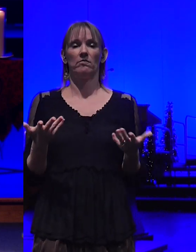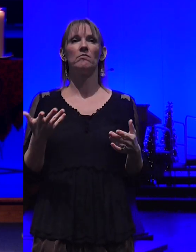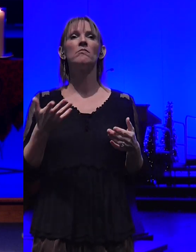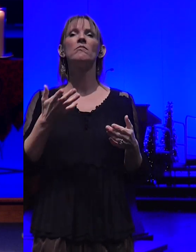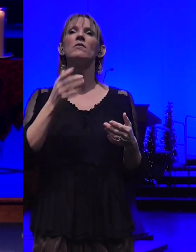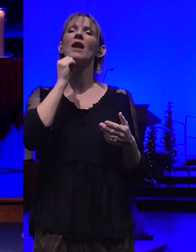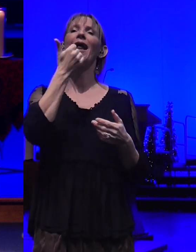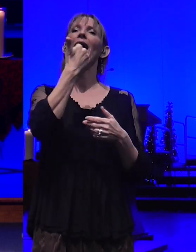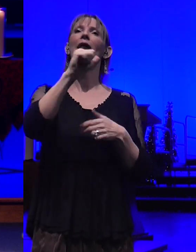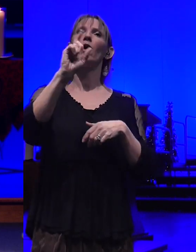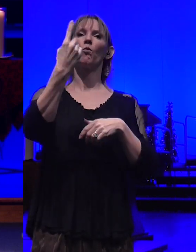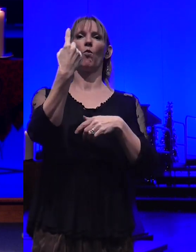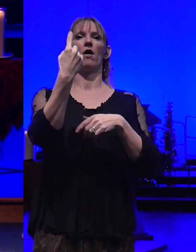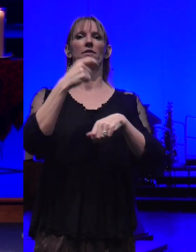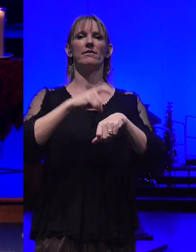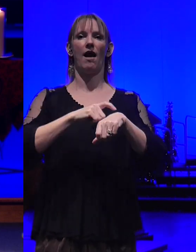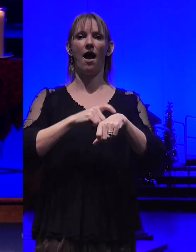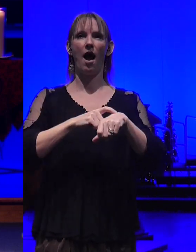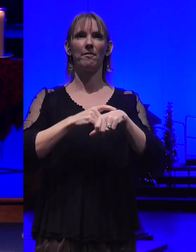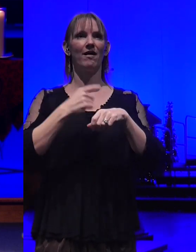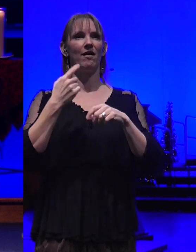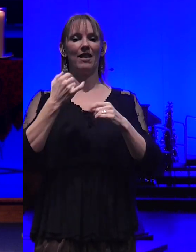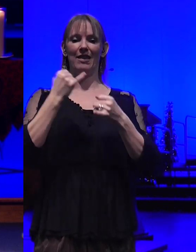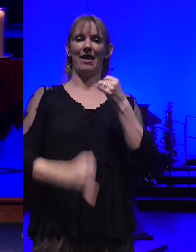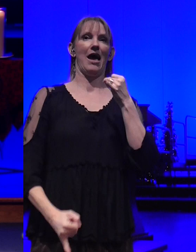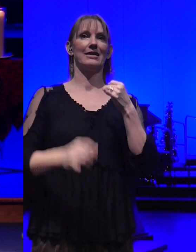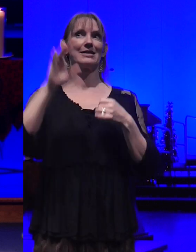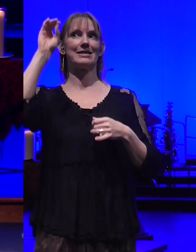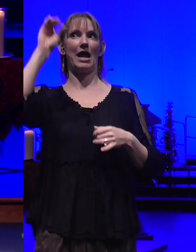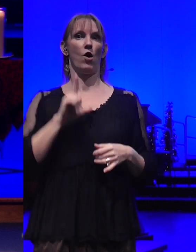not like there's this ultimate final download and we say, oh, I get it.